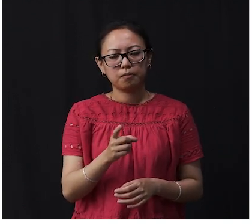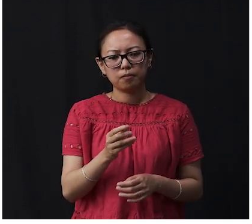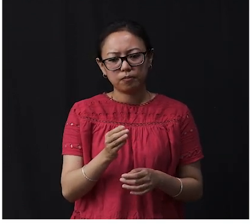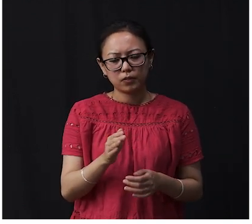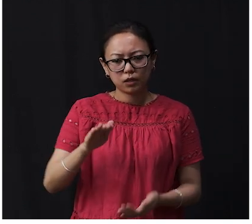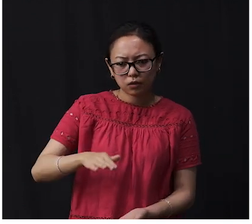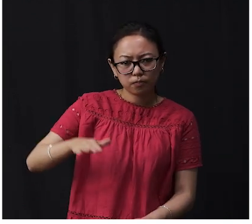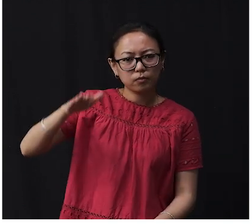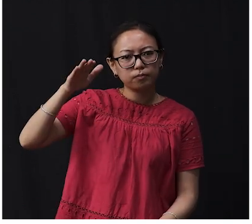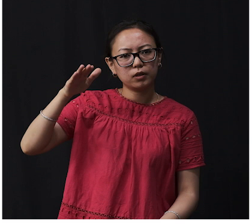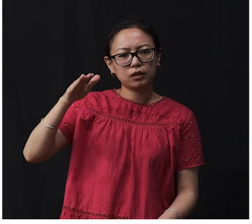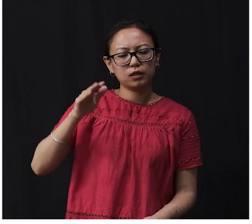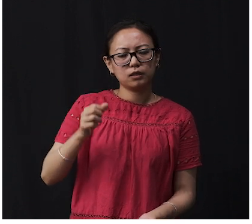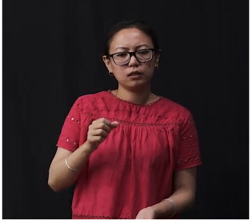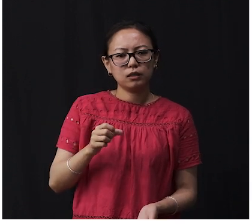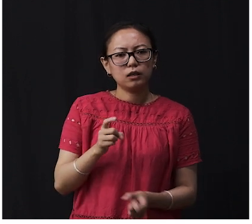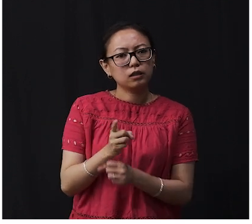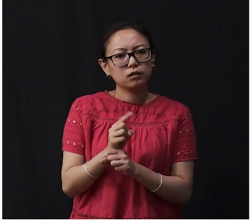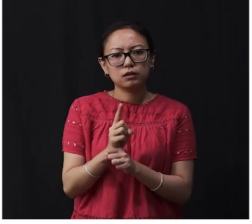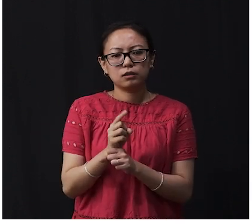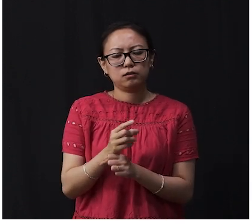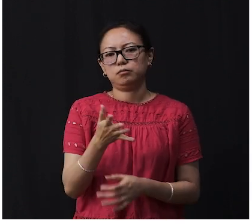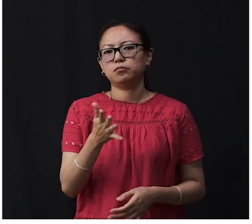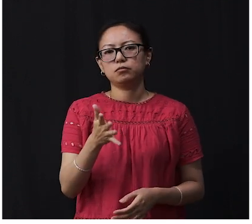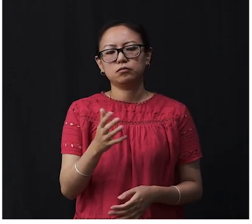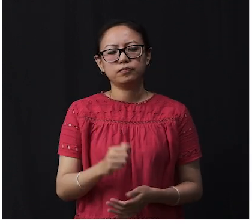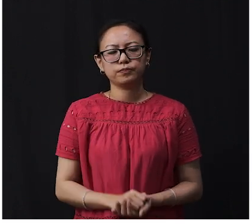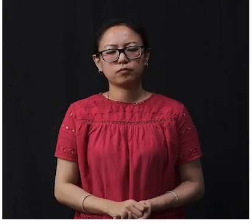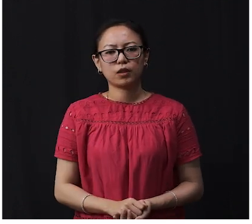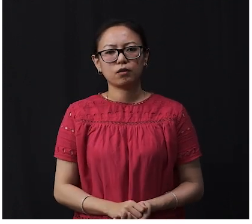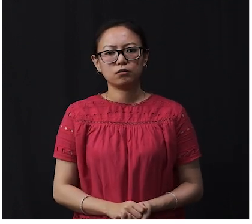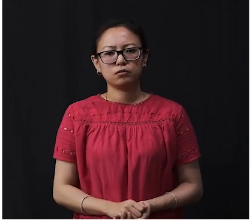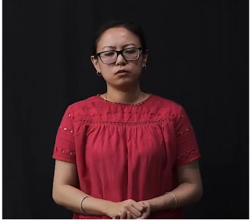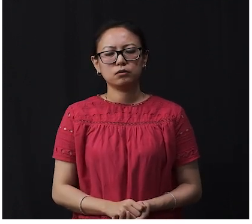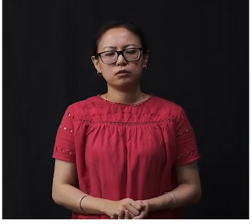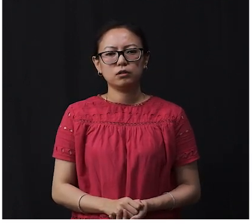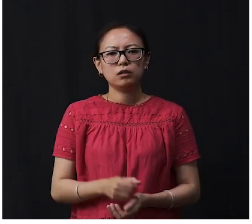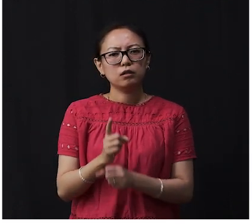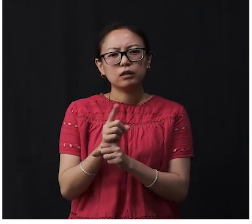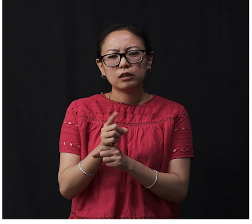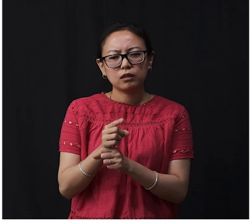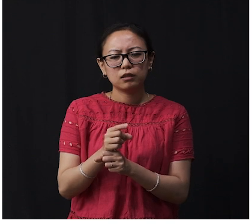my tail when I grow up, so I will get rid of it as soon as possible.